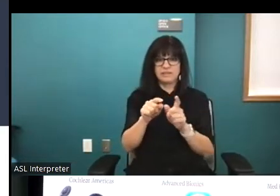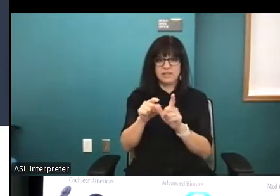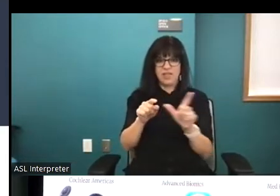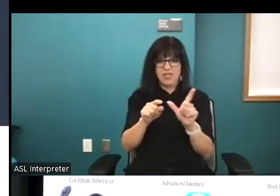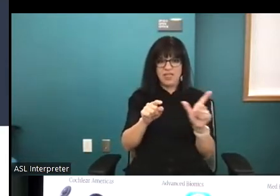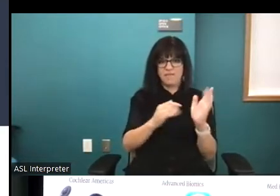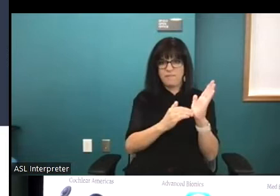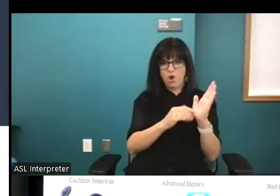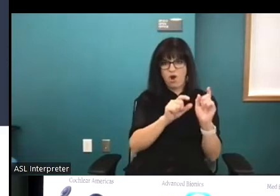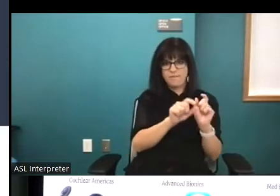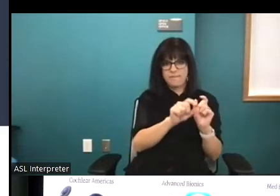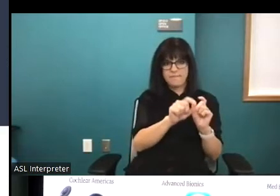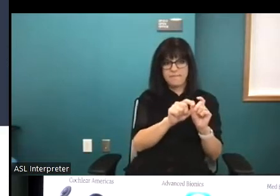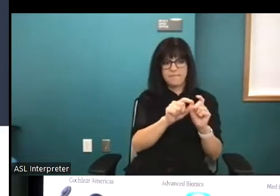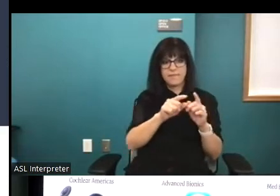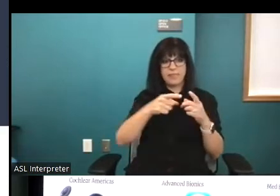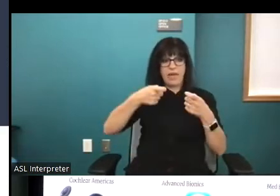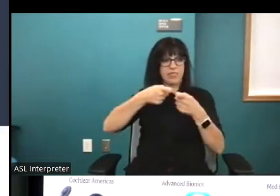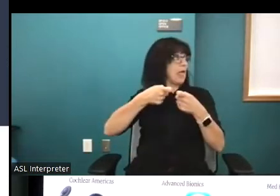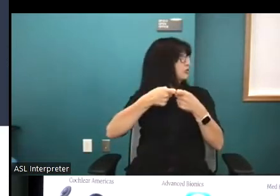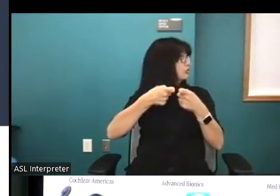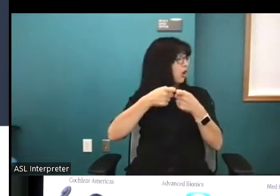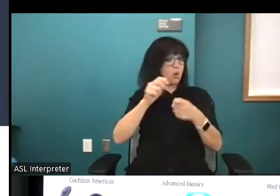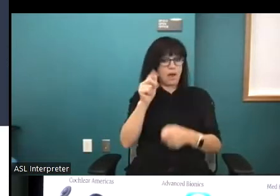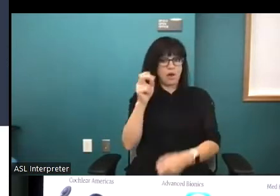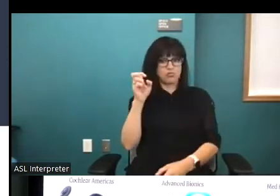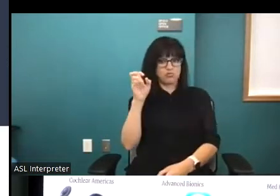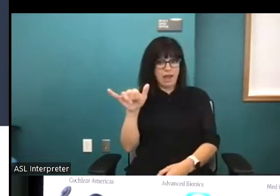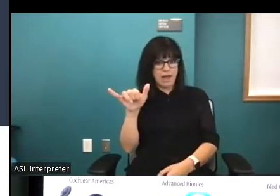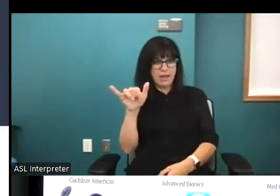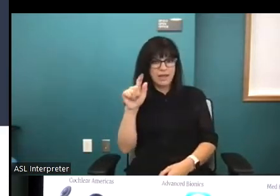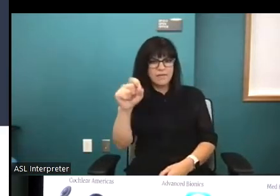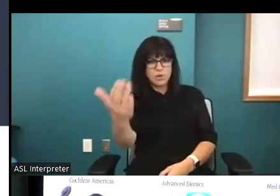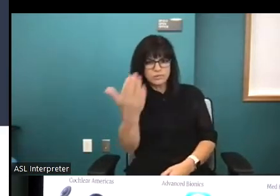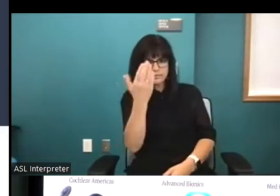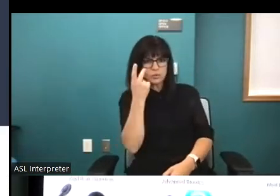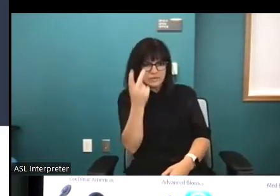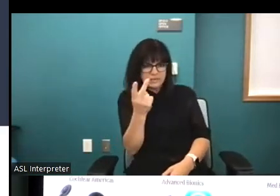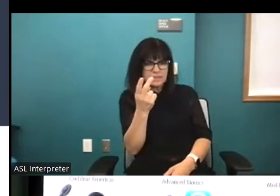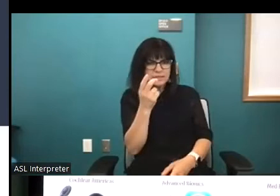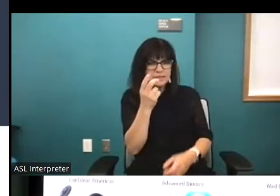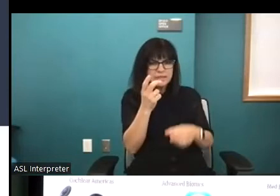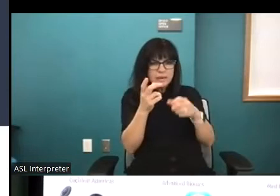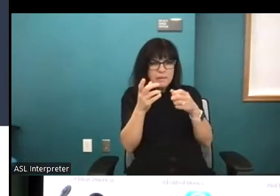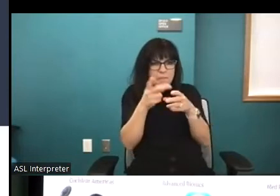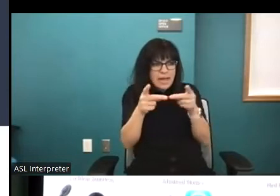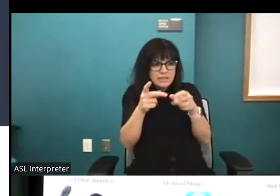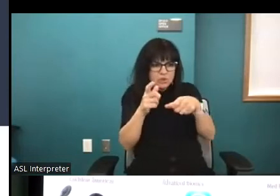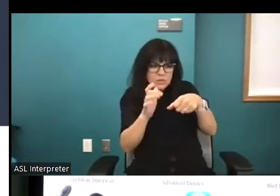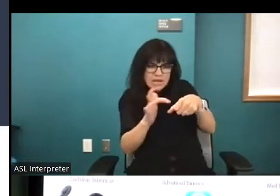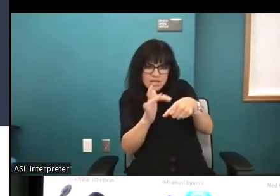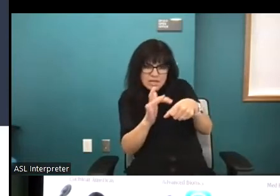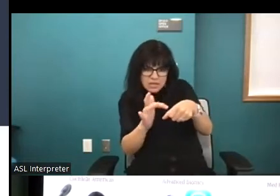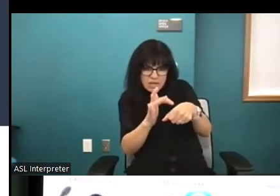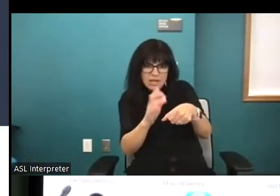You have the electrode array. If you got really close to this screen, you could see there's little touch points on there. That's the